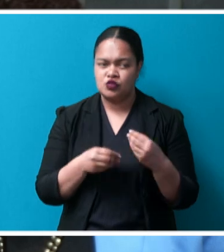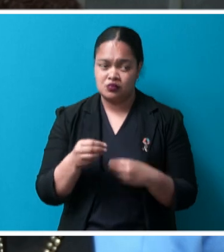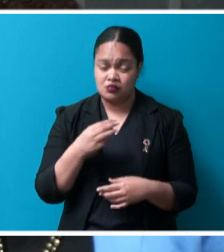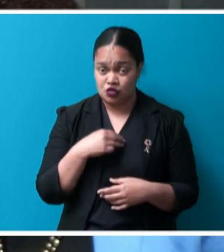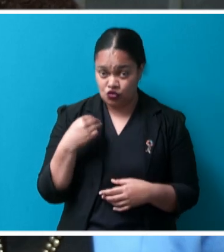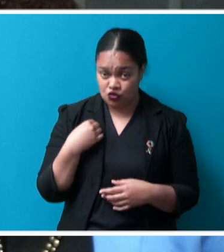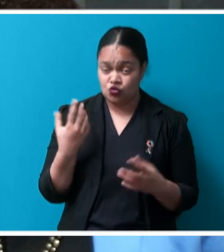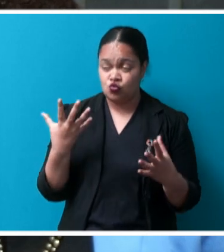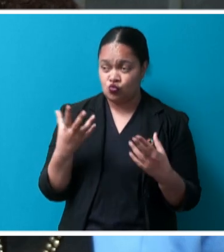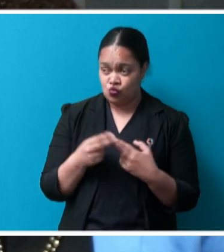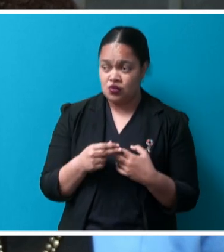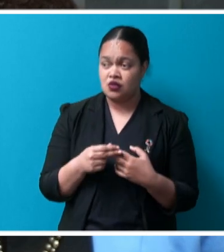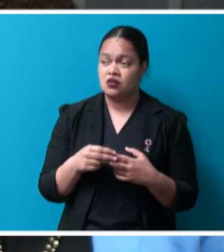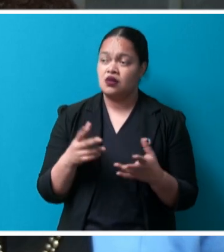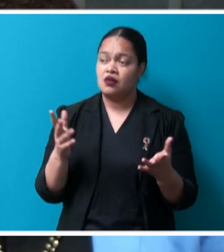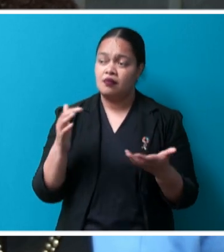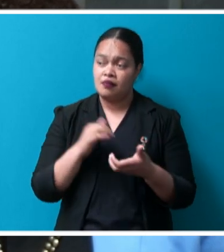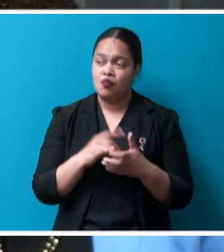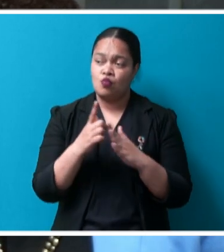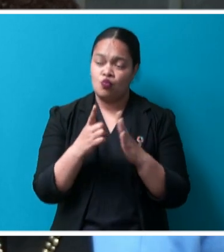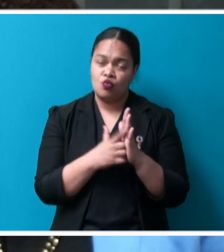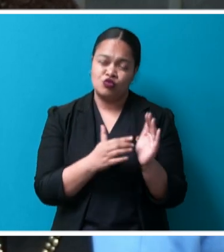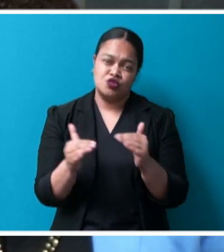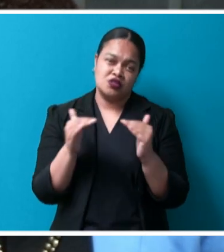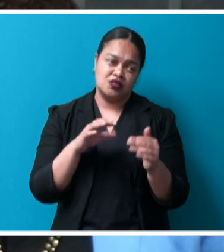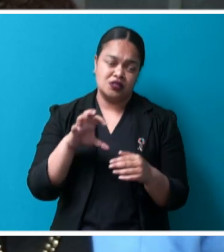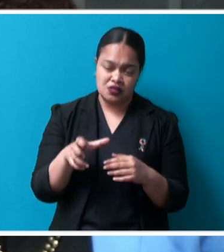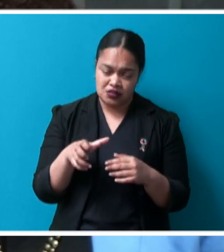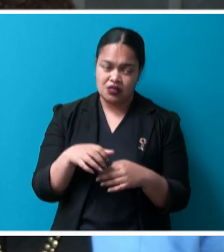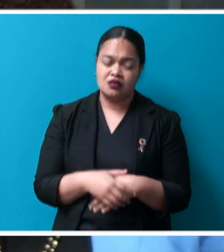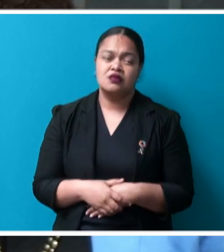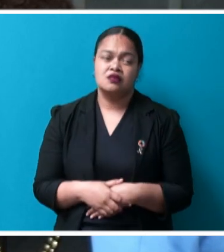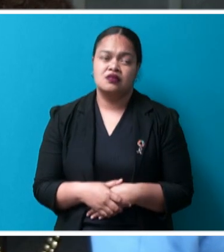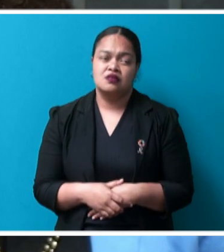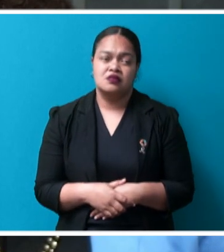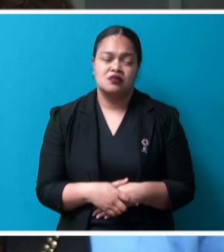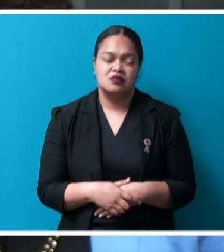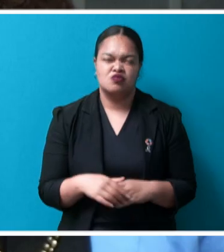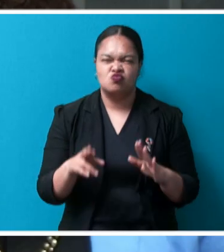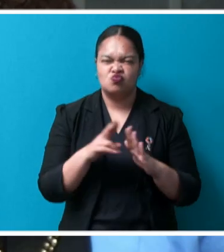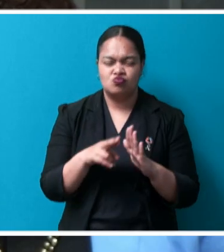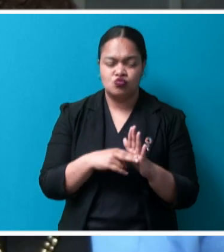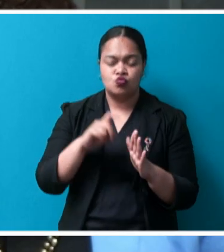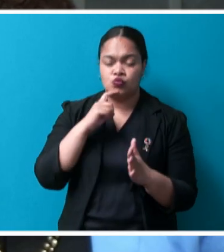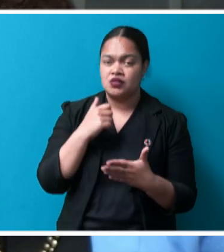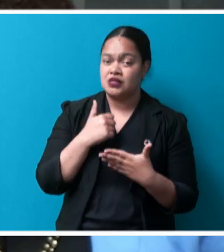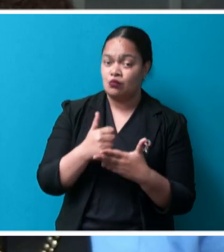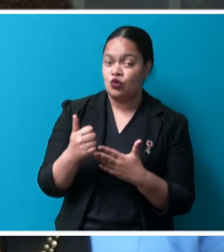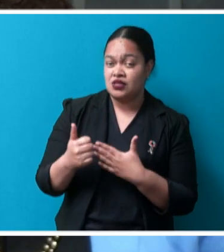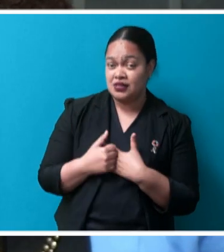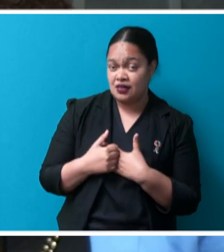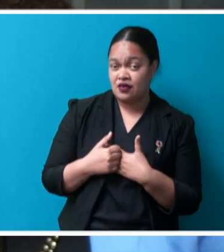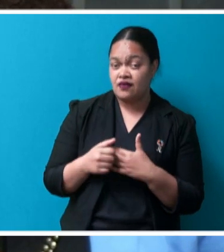with our partners in the law and justice sector, is working to draft the regulations that will support the safe and